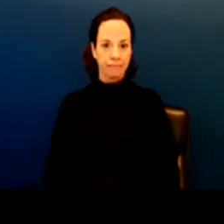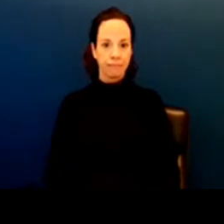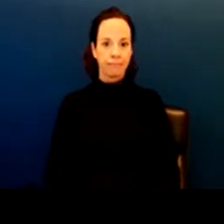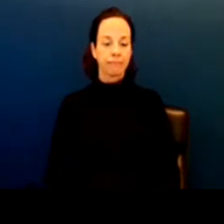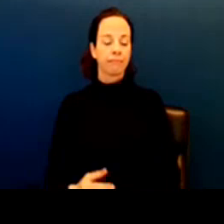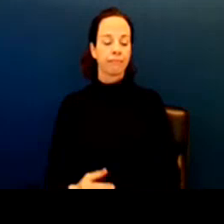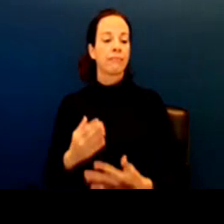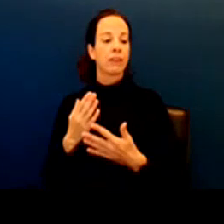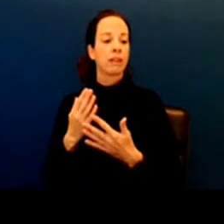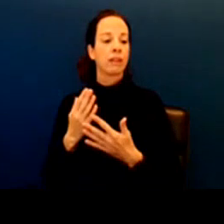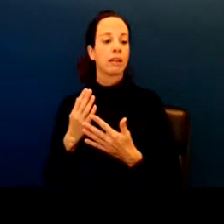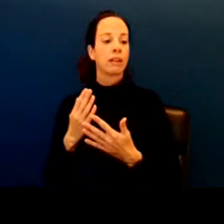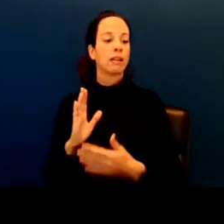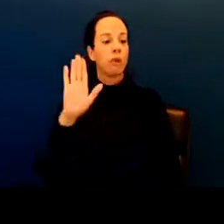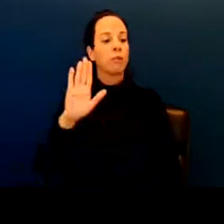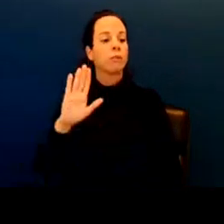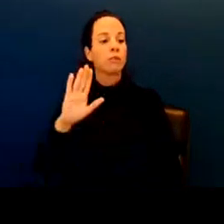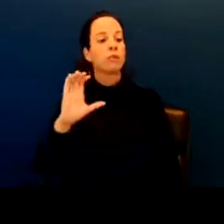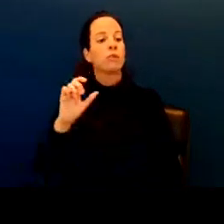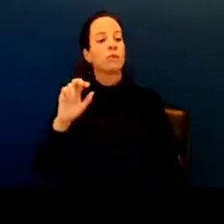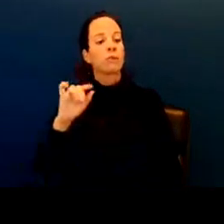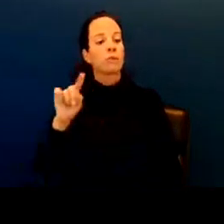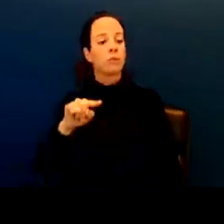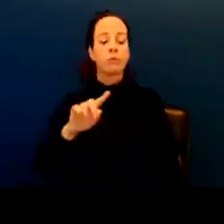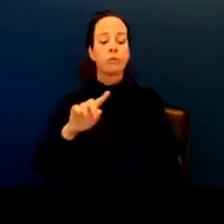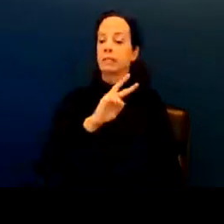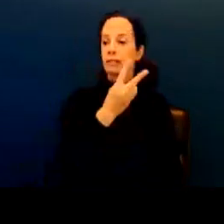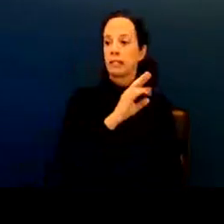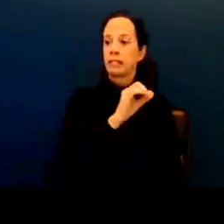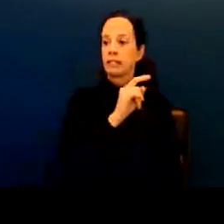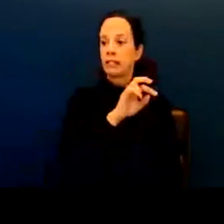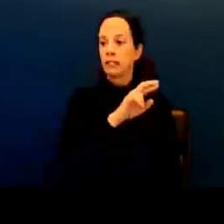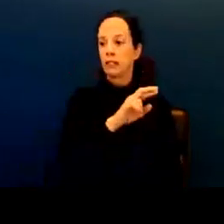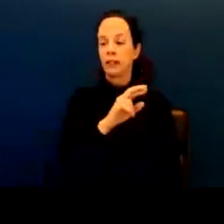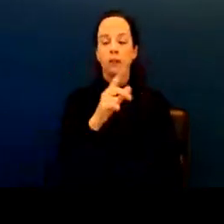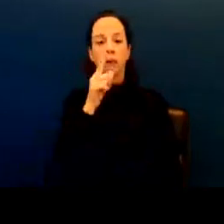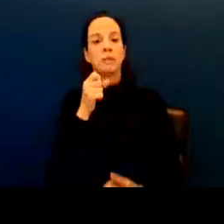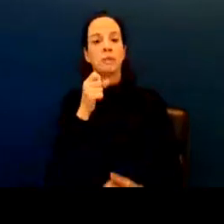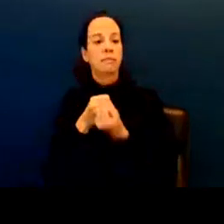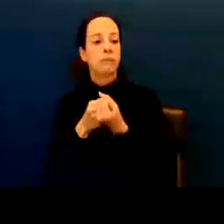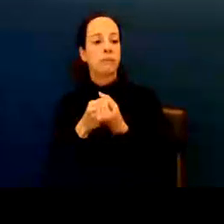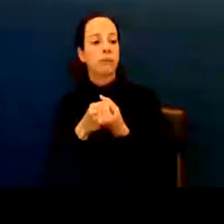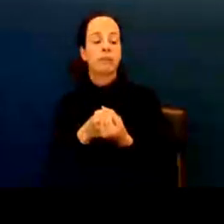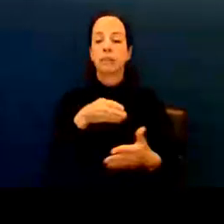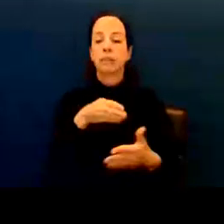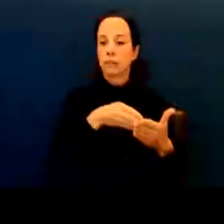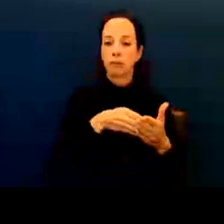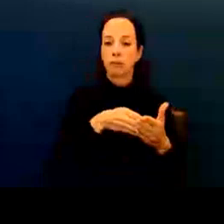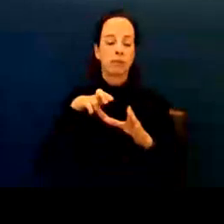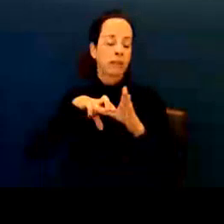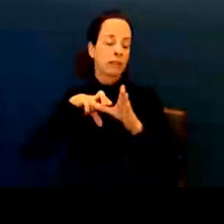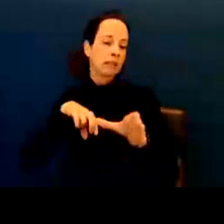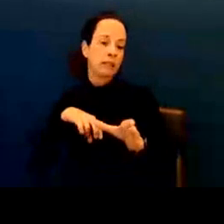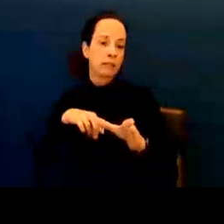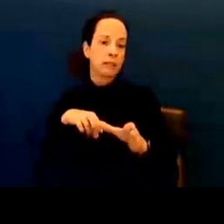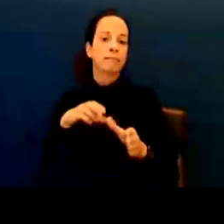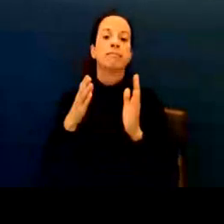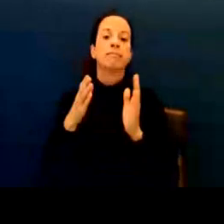Cruz, seconded by Commissioner Eager. All those in favor? Aye. Opposed? Abstentions? Motion is